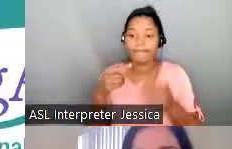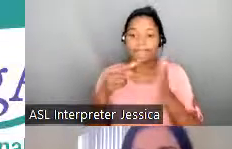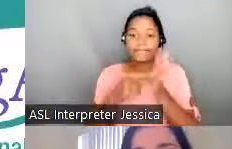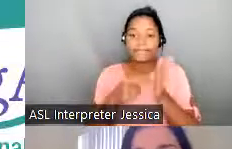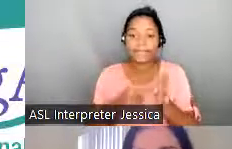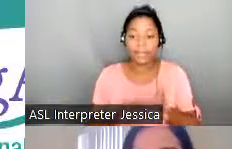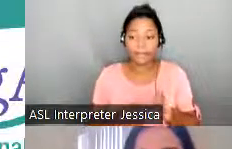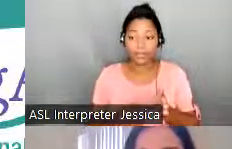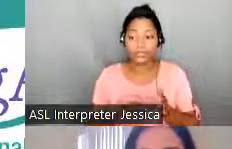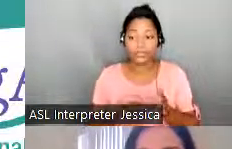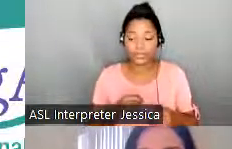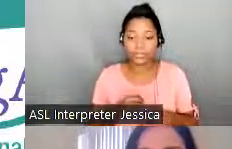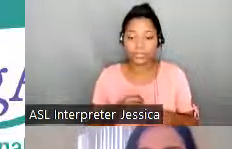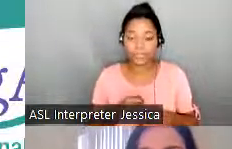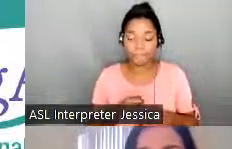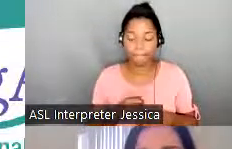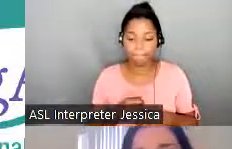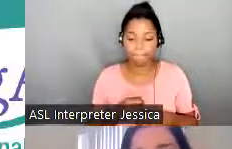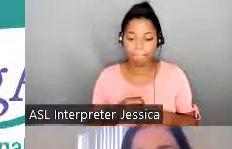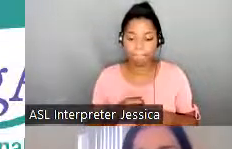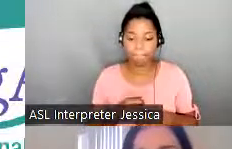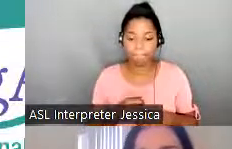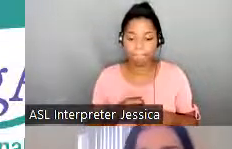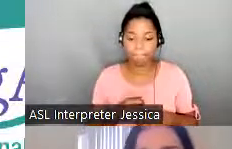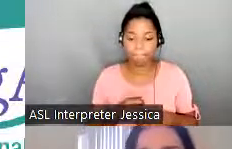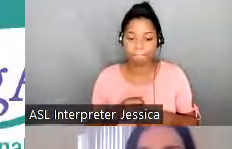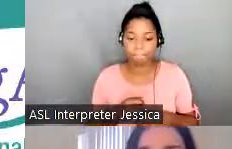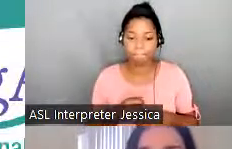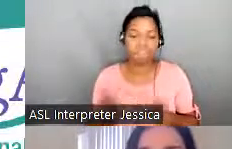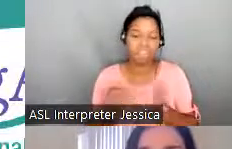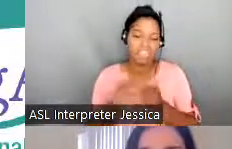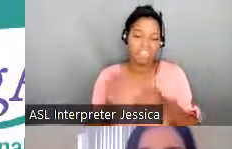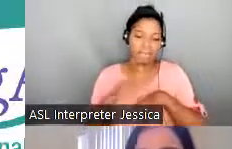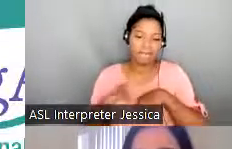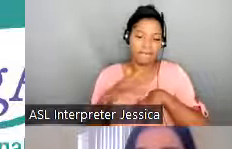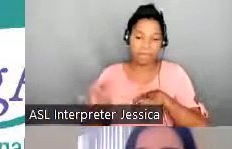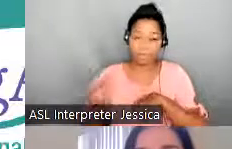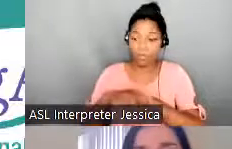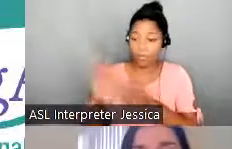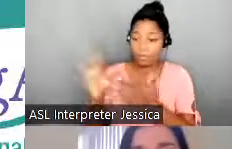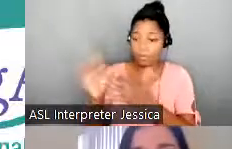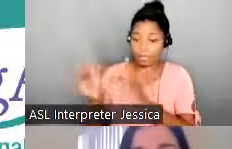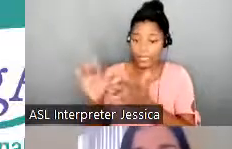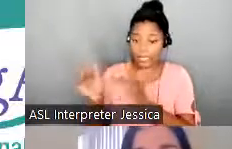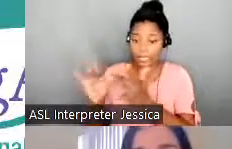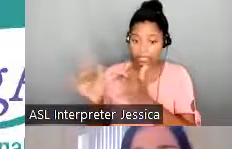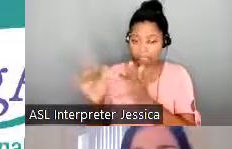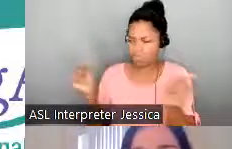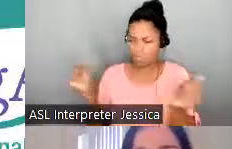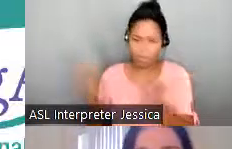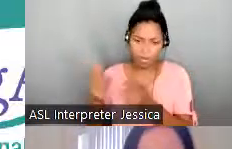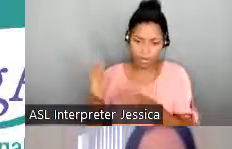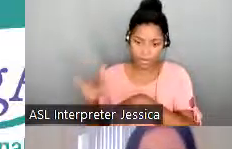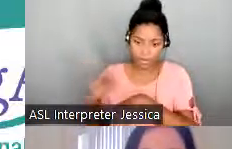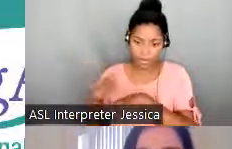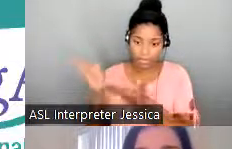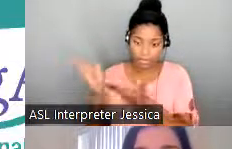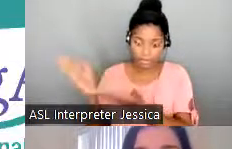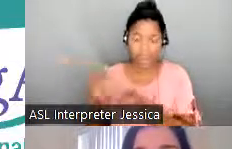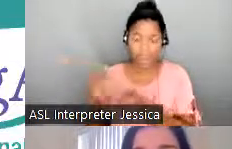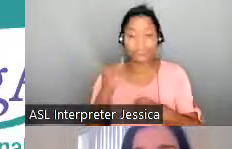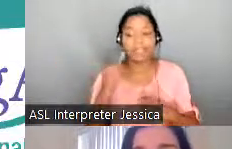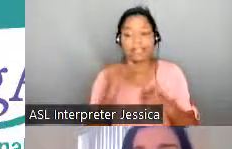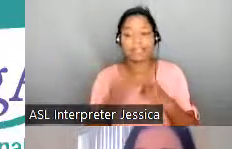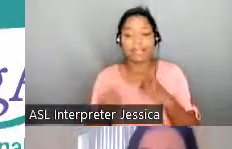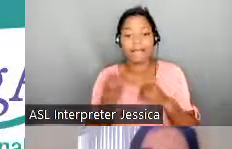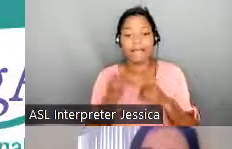covered, and these are all through a social engagement lens, and again, available on our website. The recordings are all available. And then on my last slide,